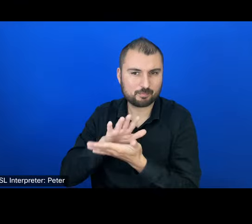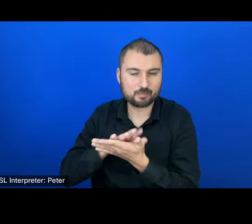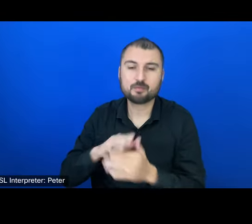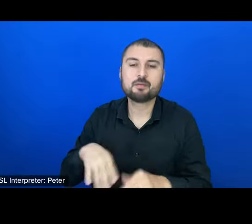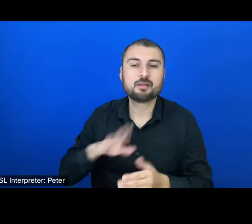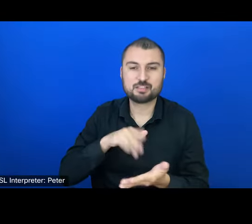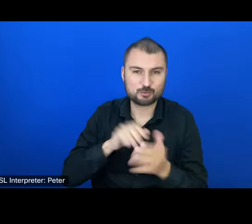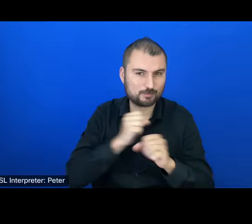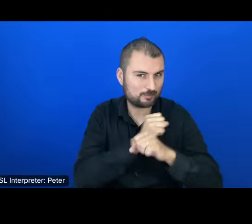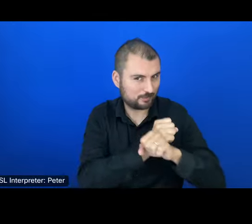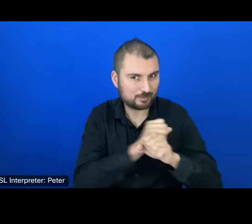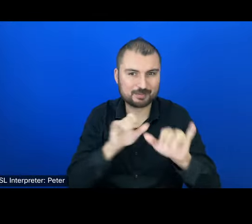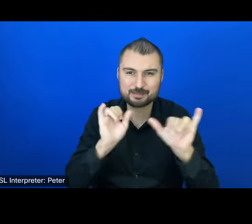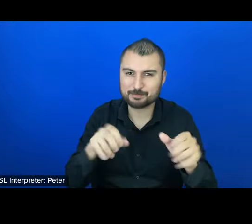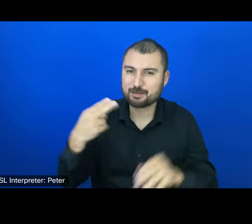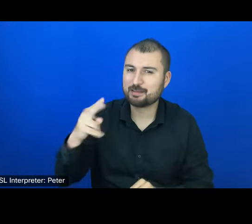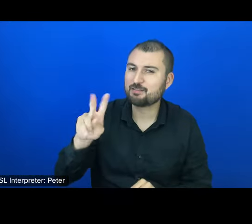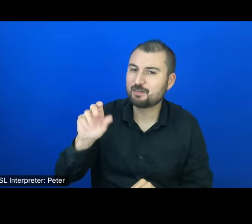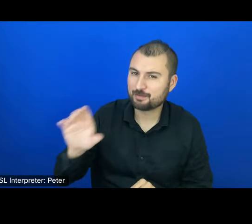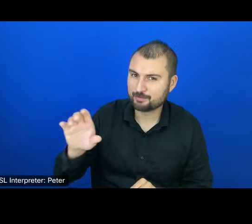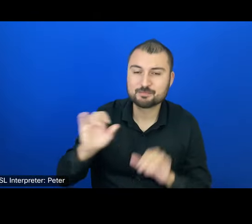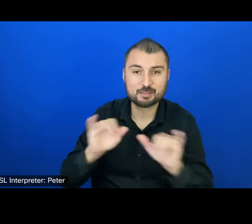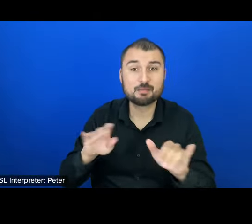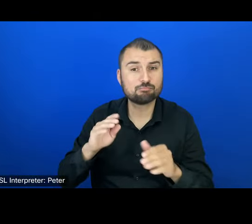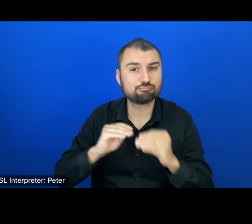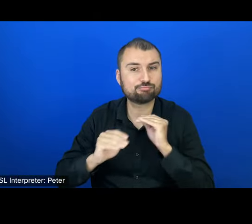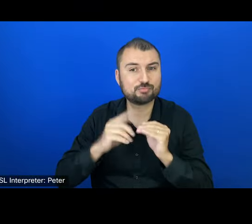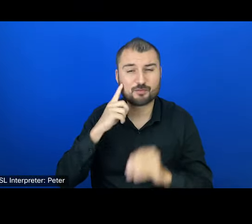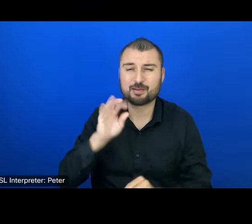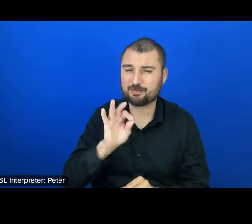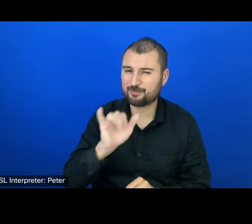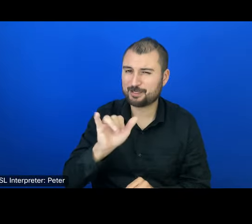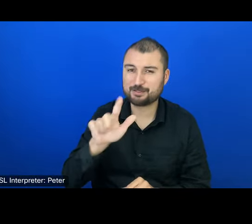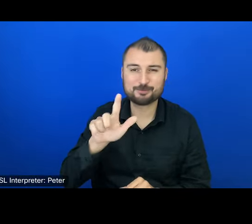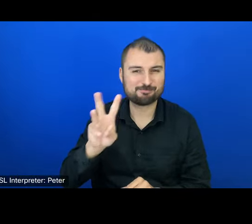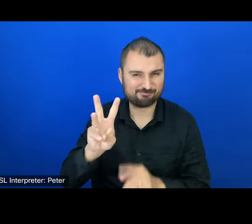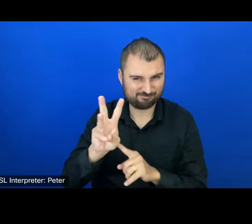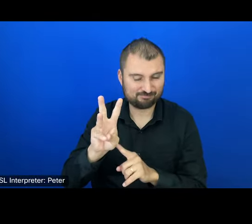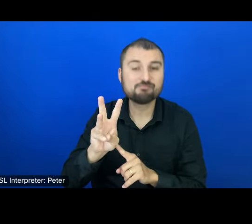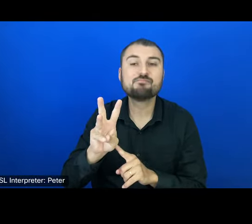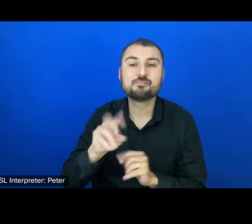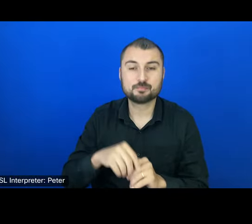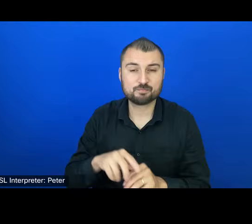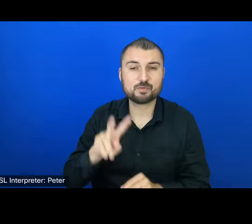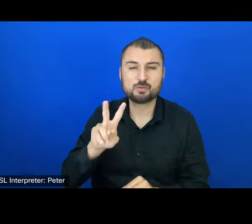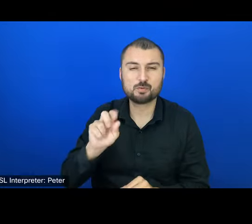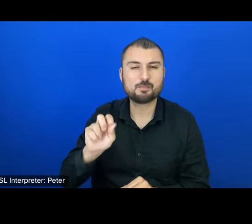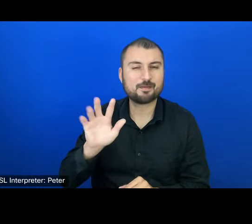HVAC systems in general, rehab and repair for FY26. 2.5 million approximately. Of the